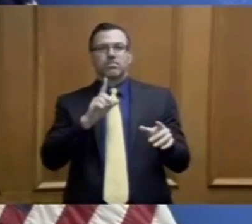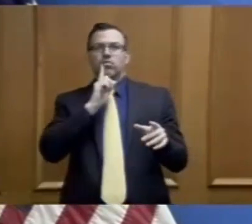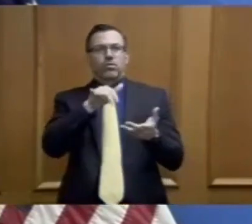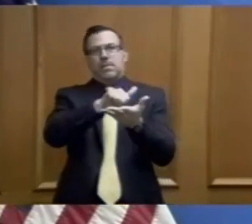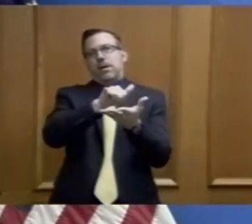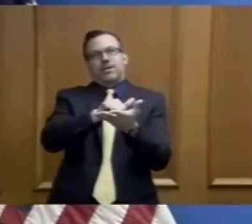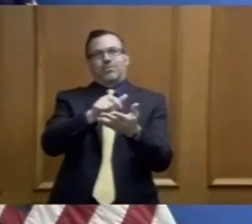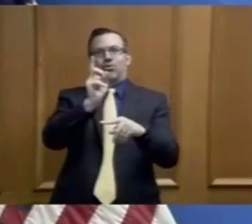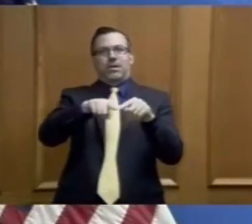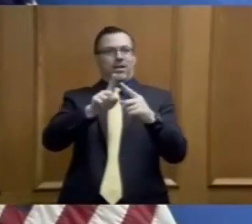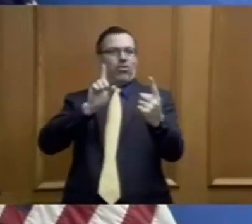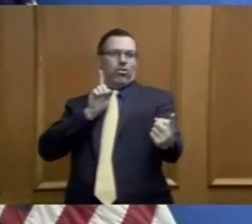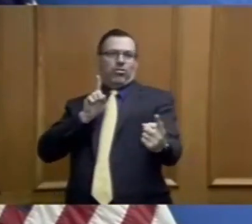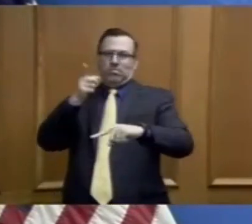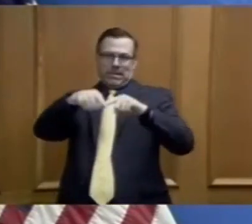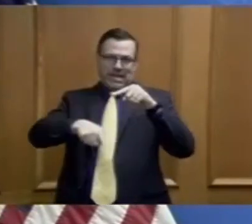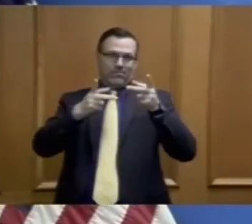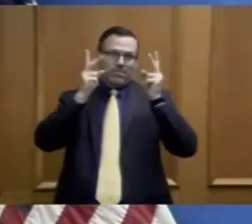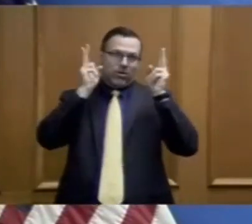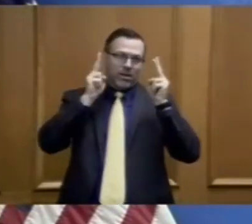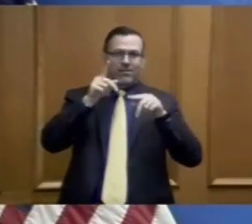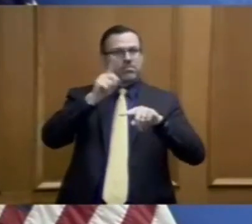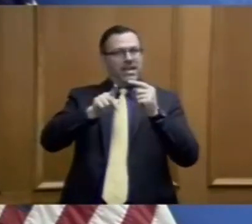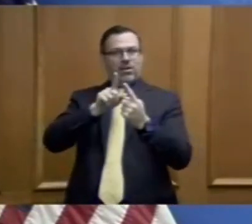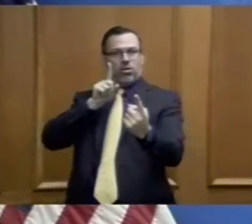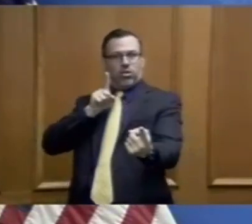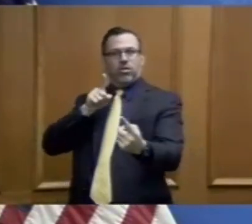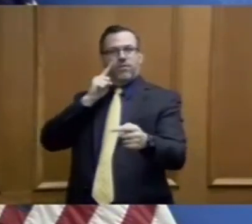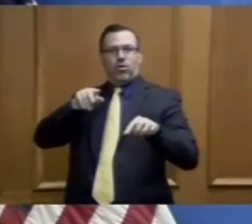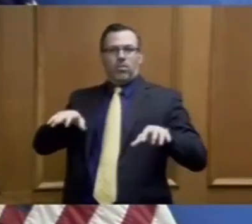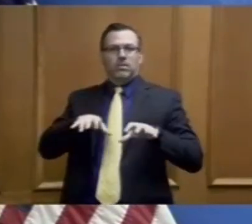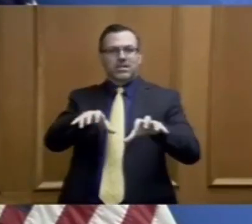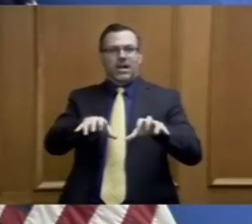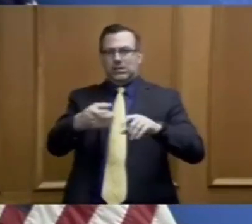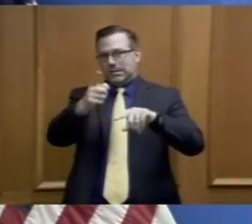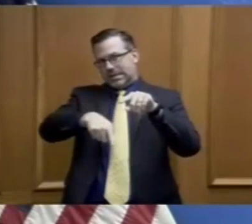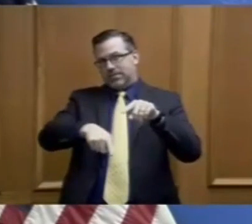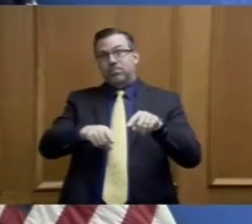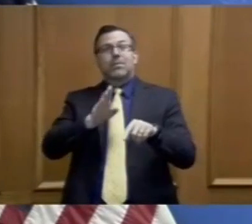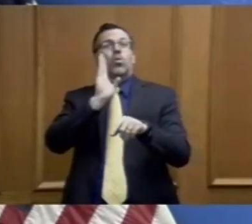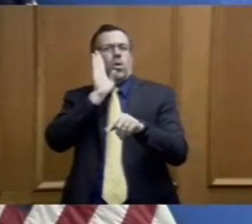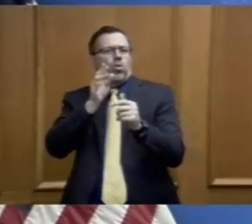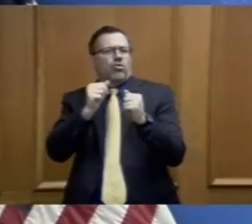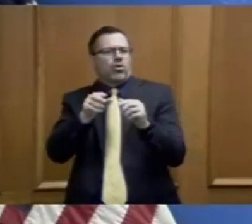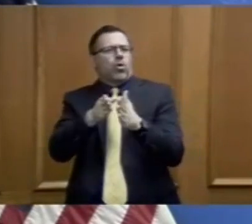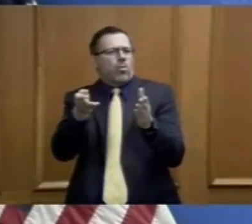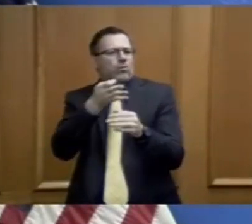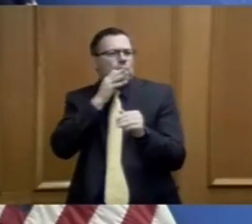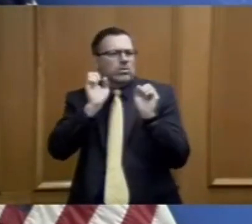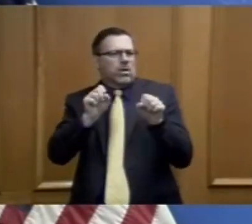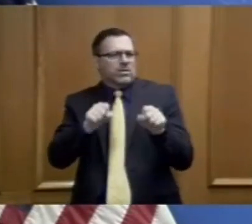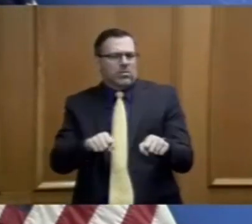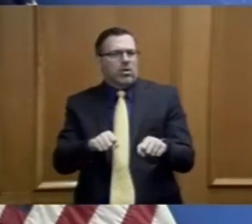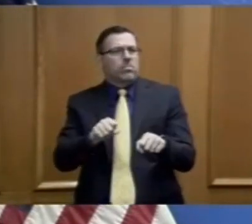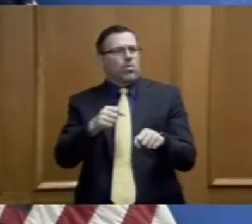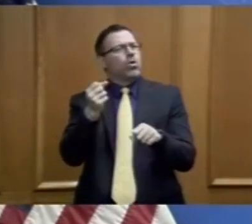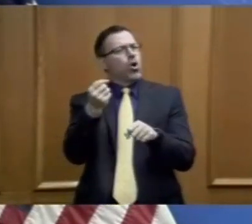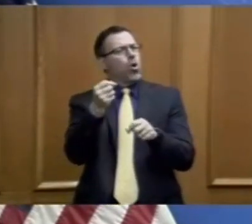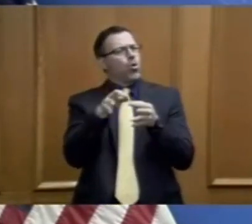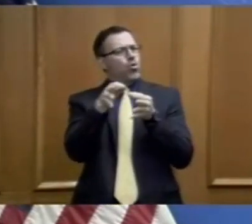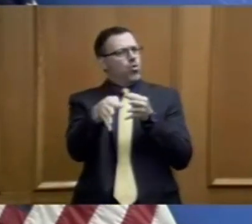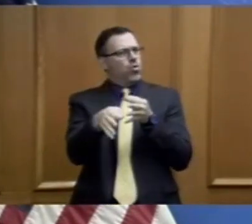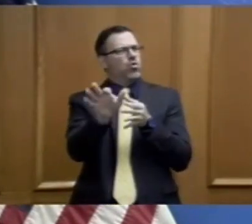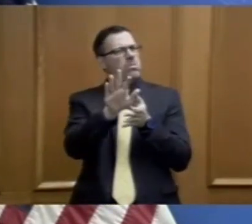to socially distance while delivering. We're going to get those open as soon as we can, but we want to make sure that we have